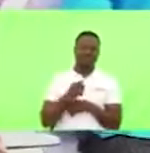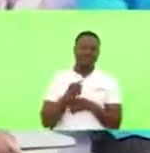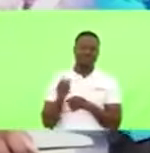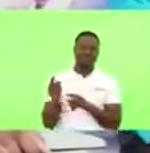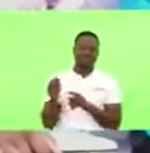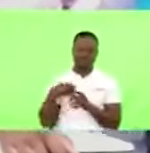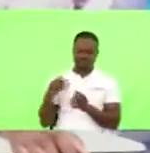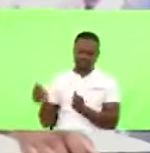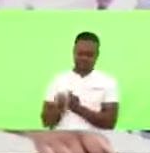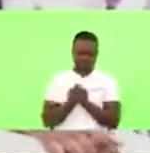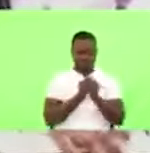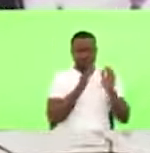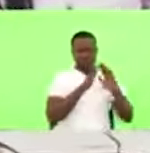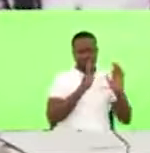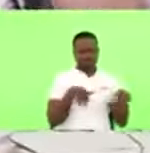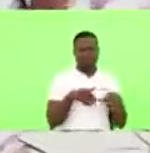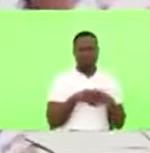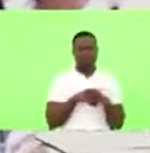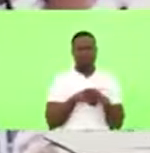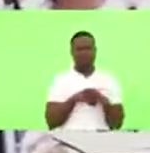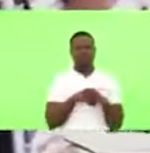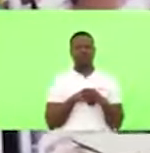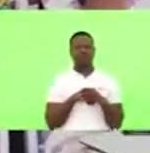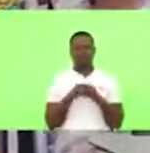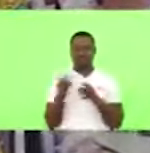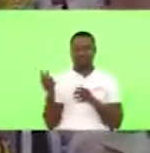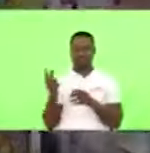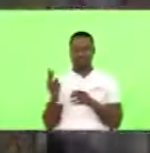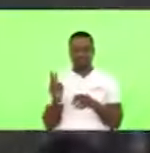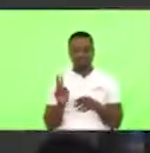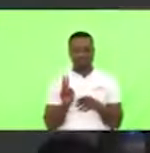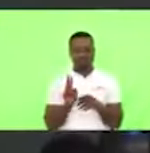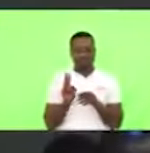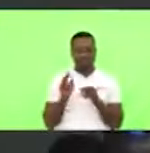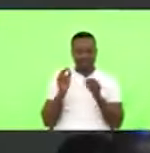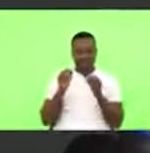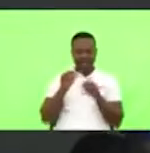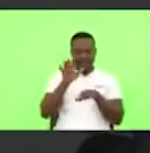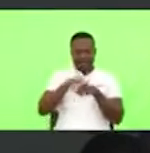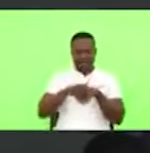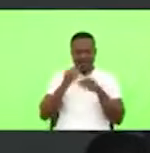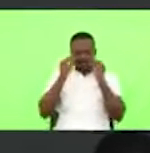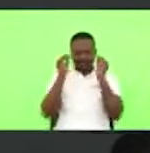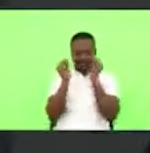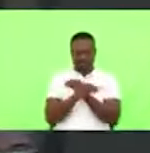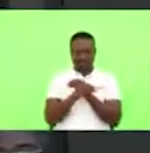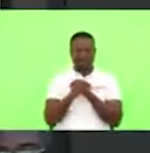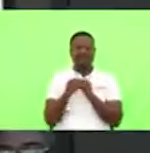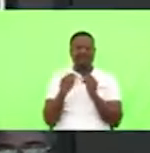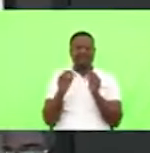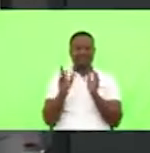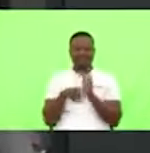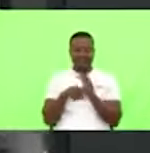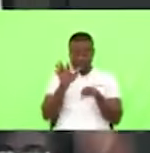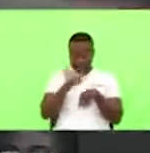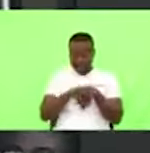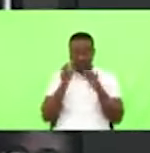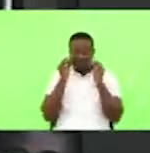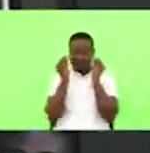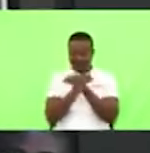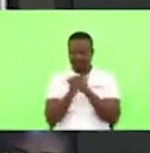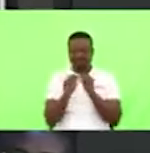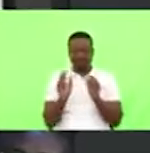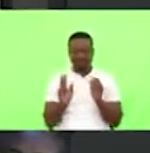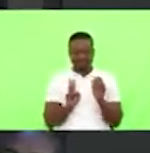with me to my house. So the two of them pretended as if they were drunk. And then when they got there,